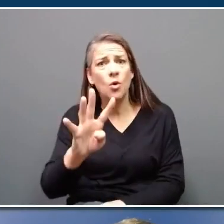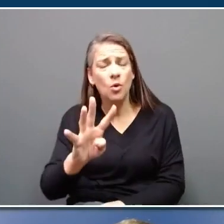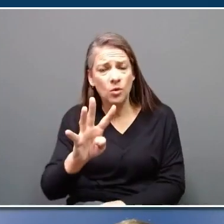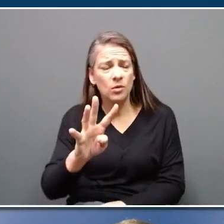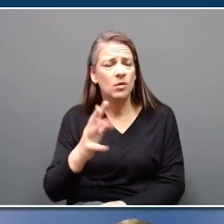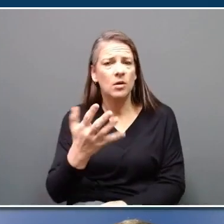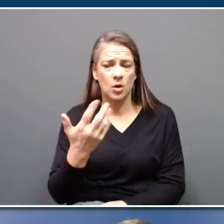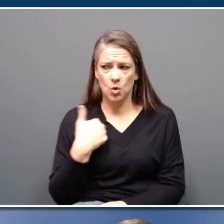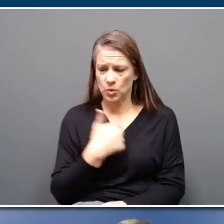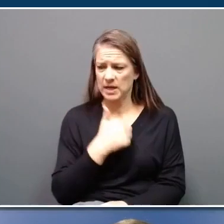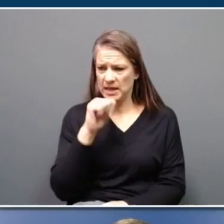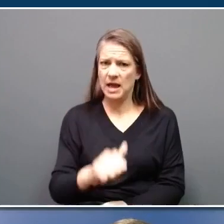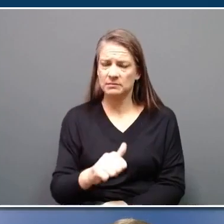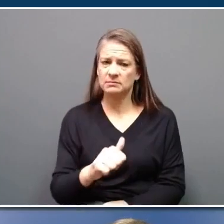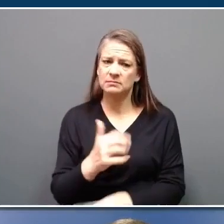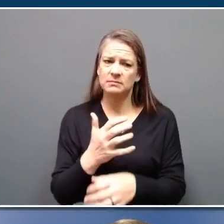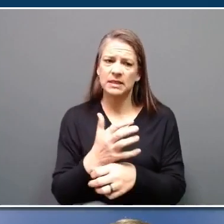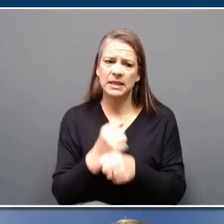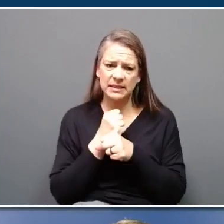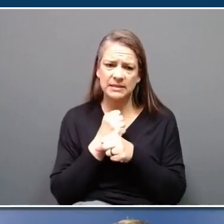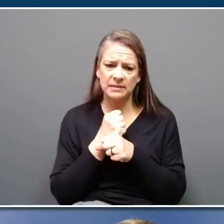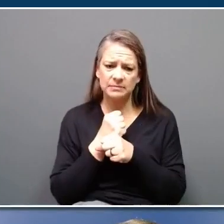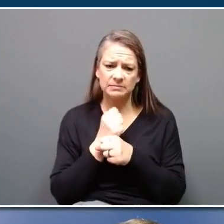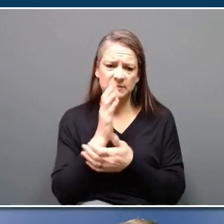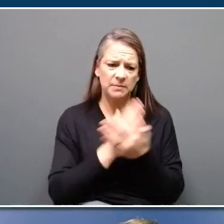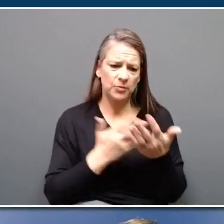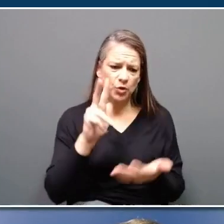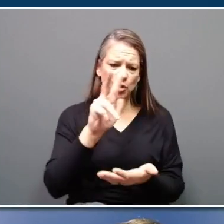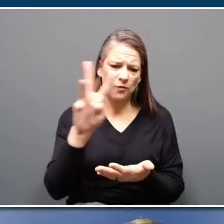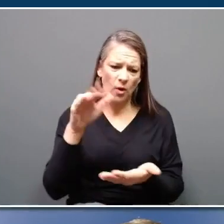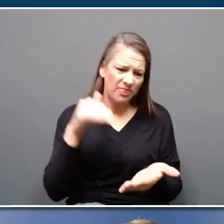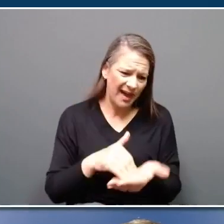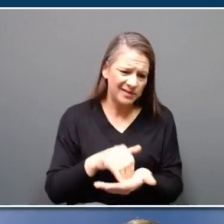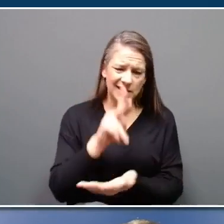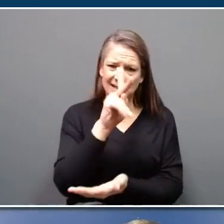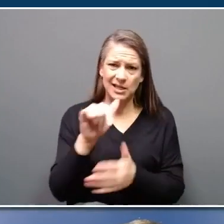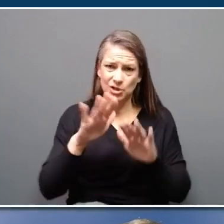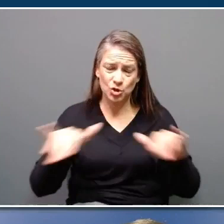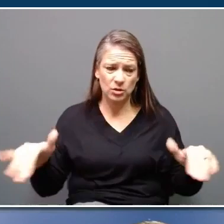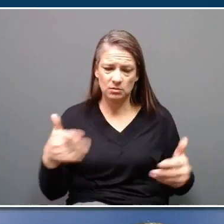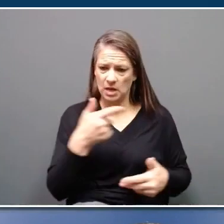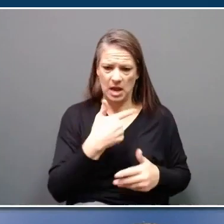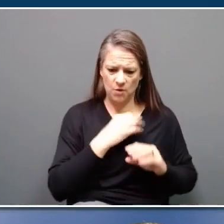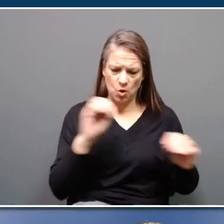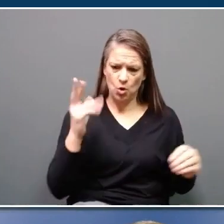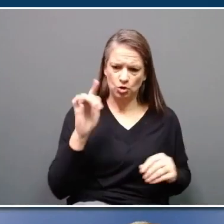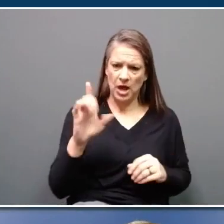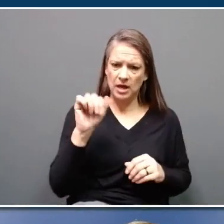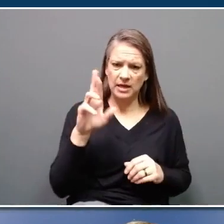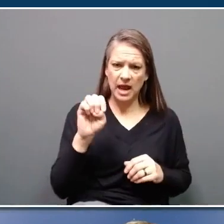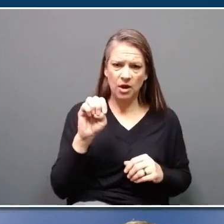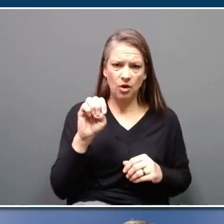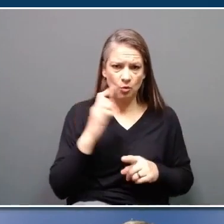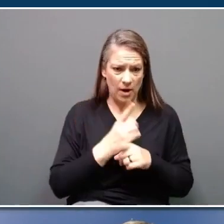only get a portion of 34,000 Kentucky kids that might not have any child care coverage right now into it,